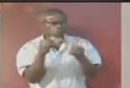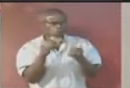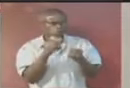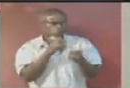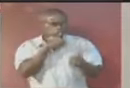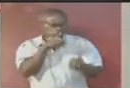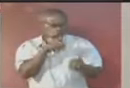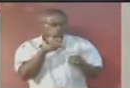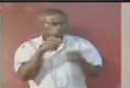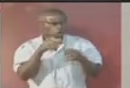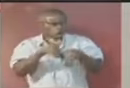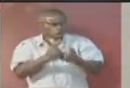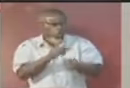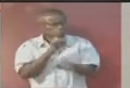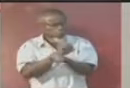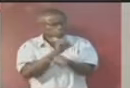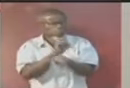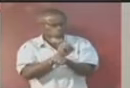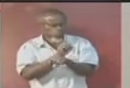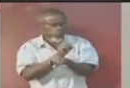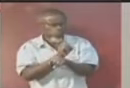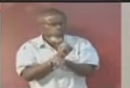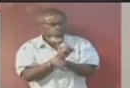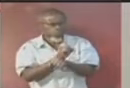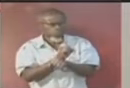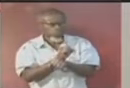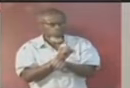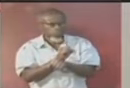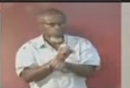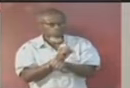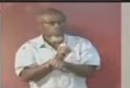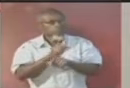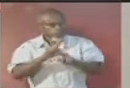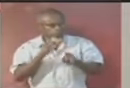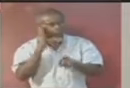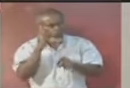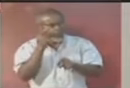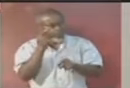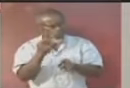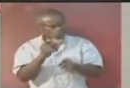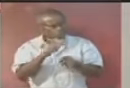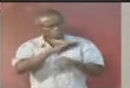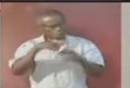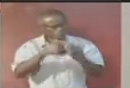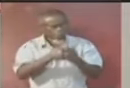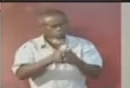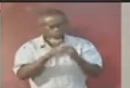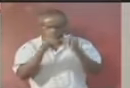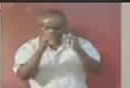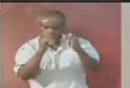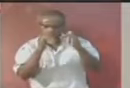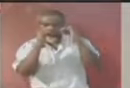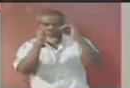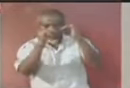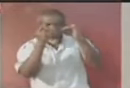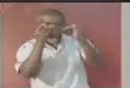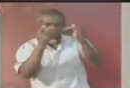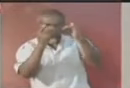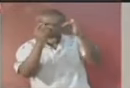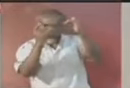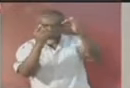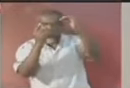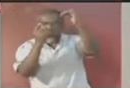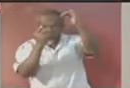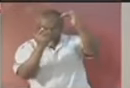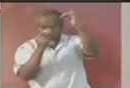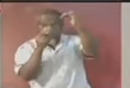the accumulative evidence from all phases of trials and then the real-world experience. With regards to the